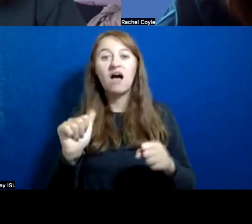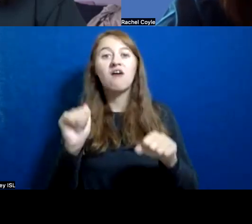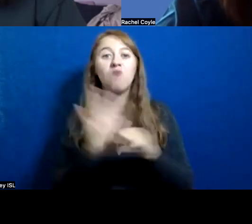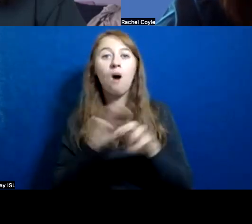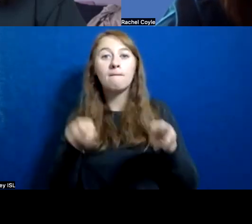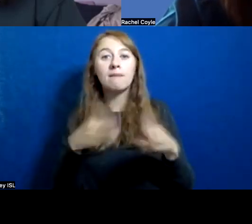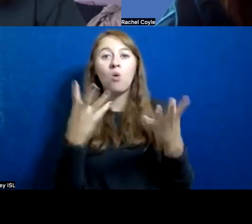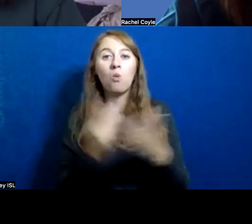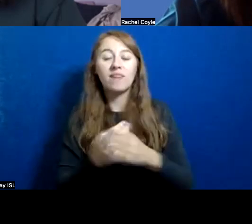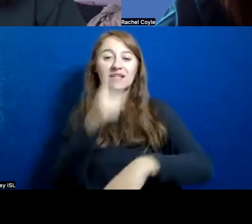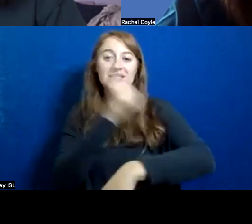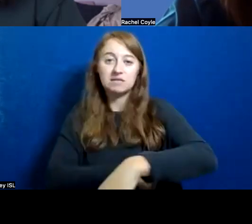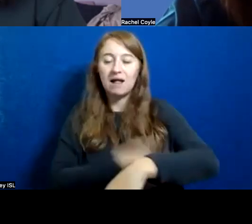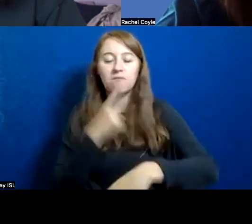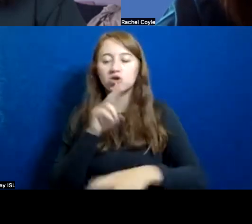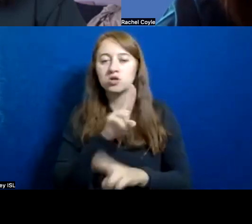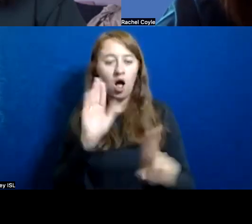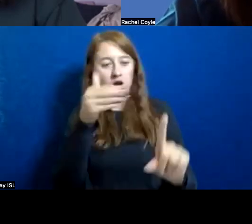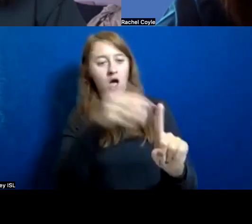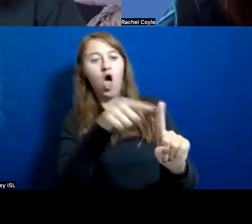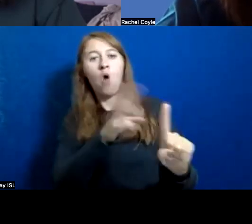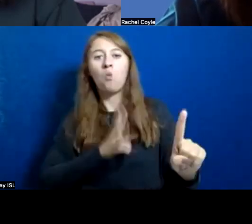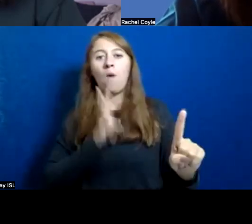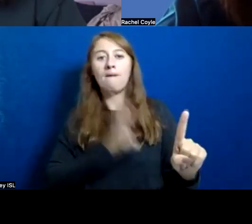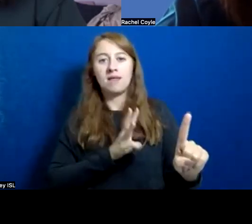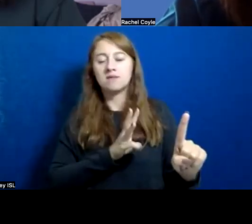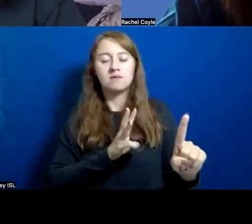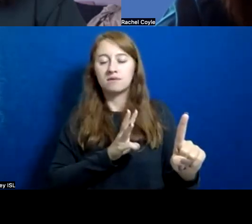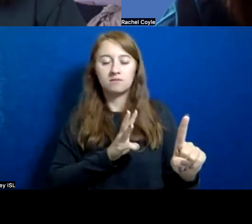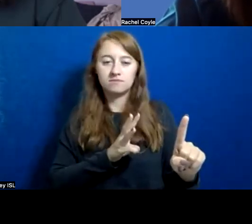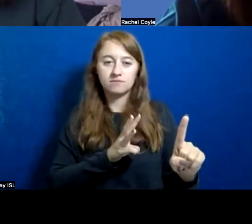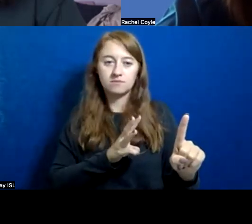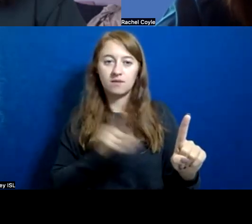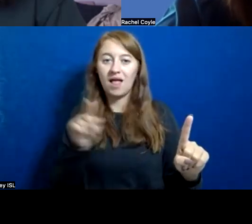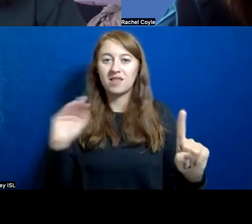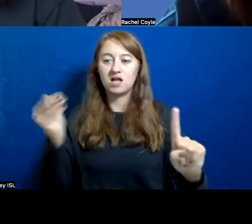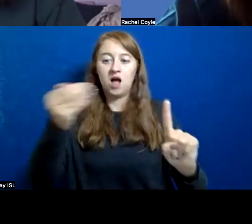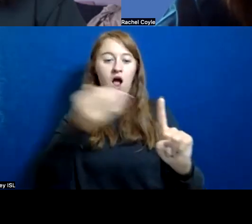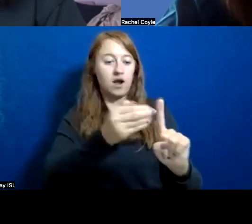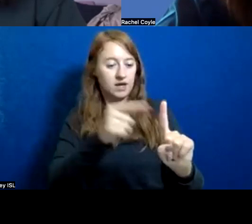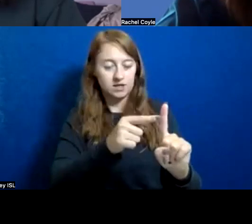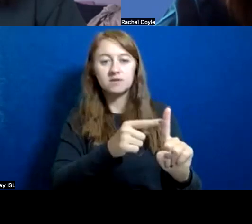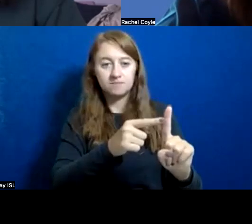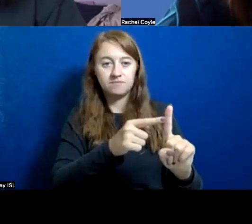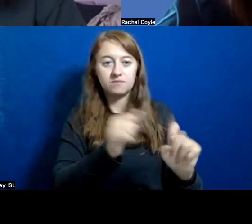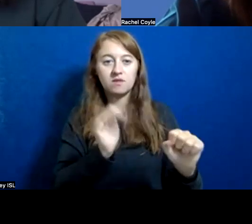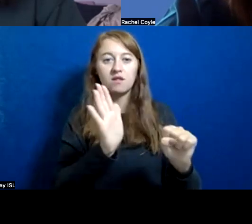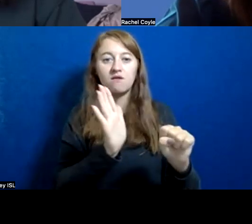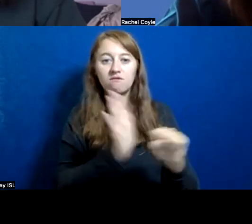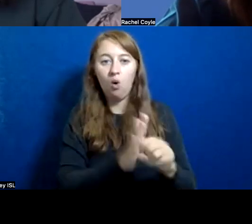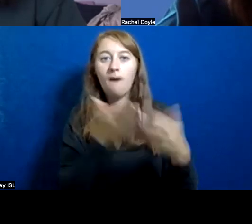specifically targeting women, and it's a quota only applying, or let's say a target only applying to